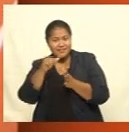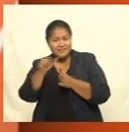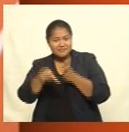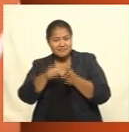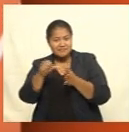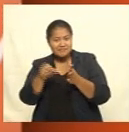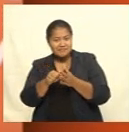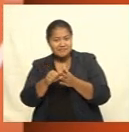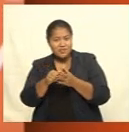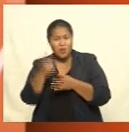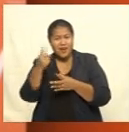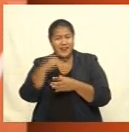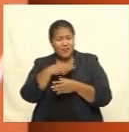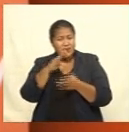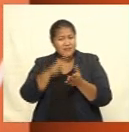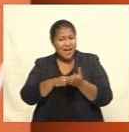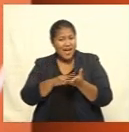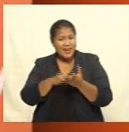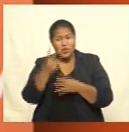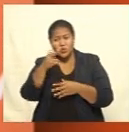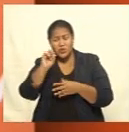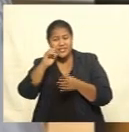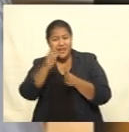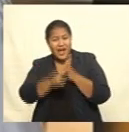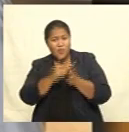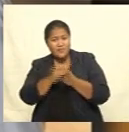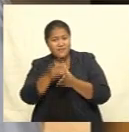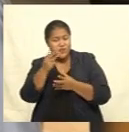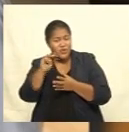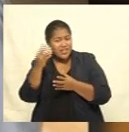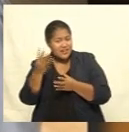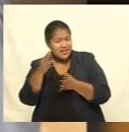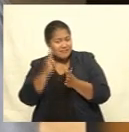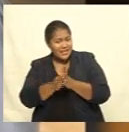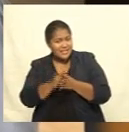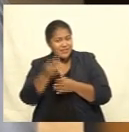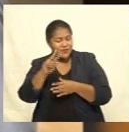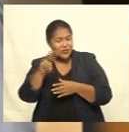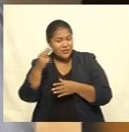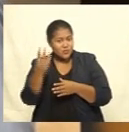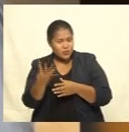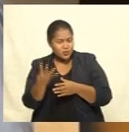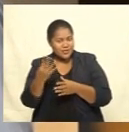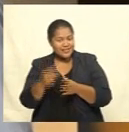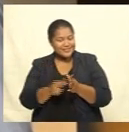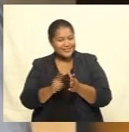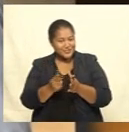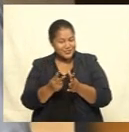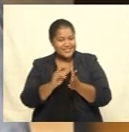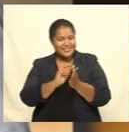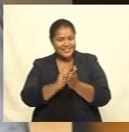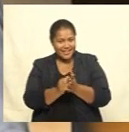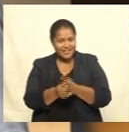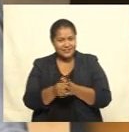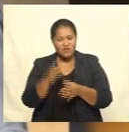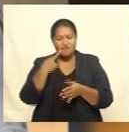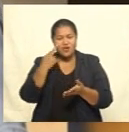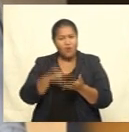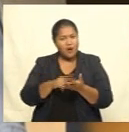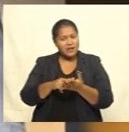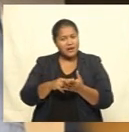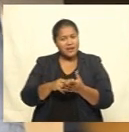the 100-mile mark in 20 hours, 43 minutes and 42 seconds. He recorded the fastest 6 hours,